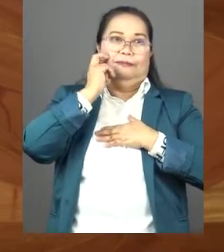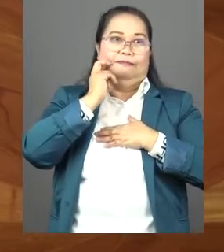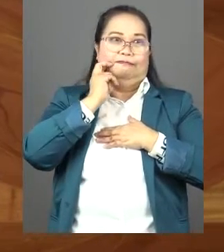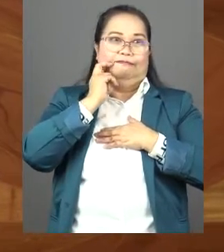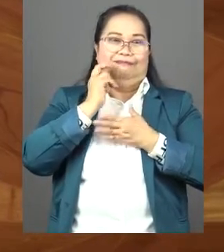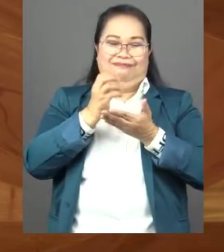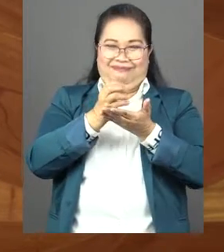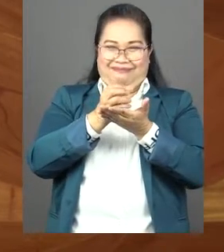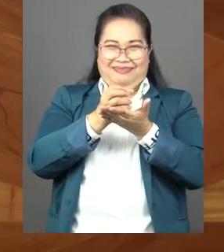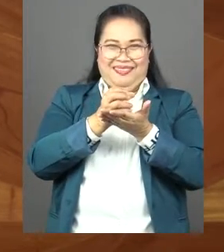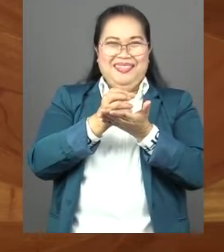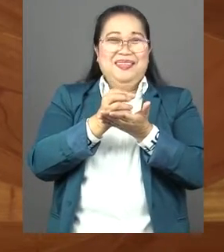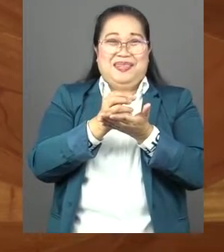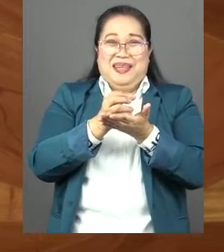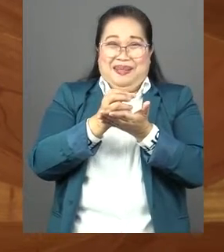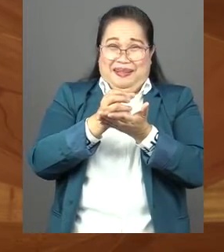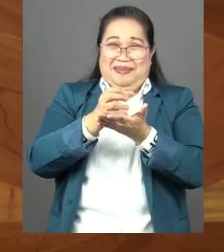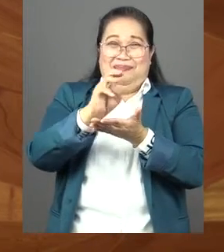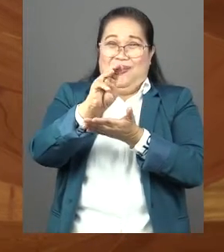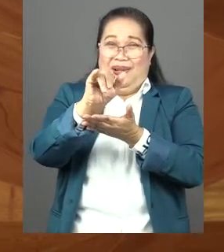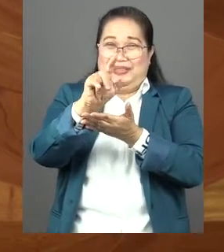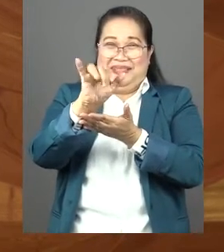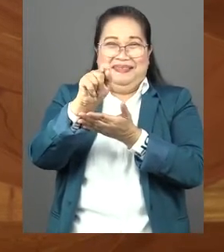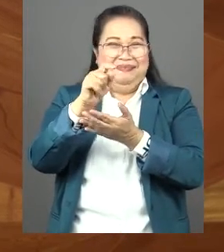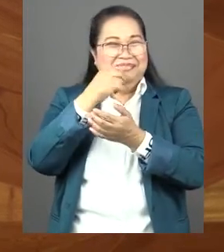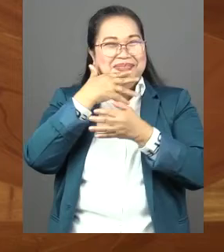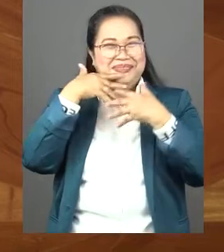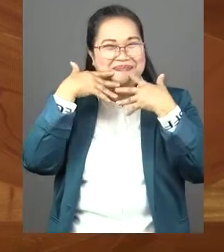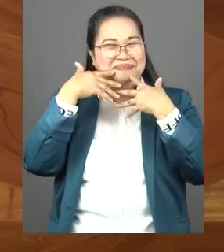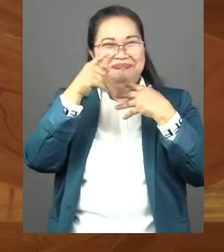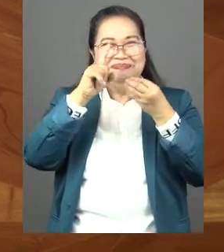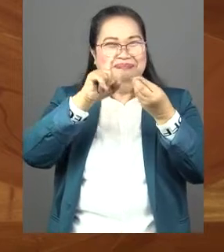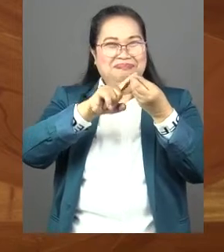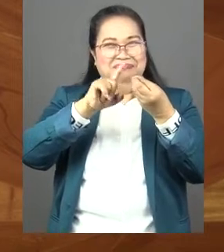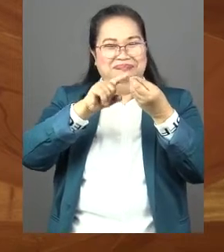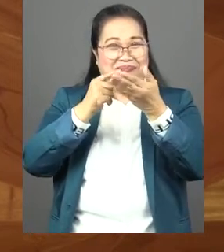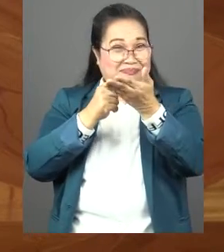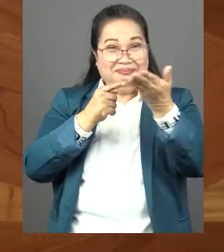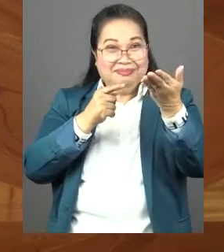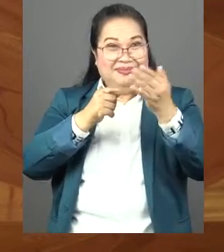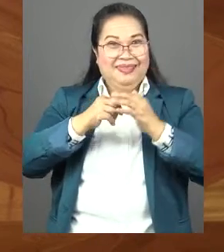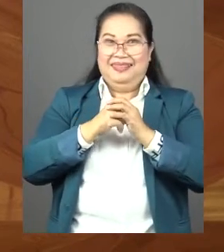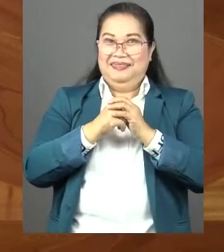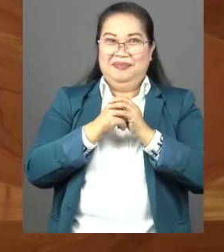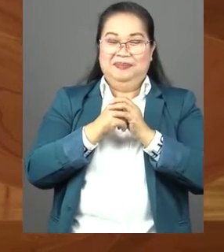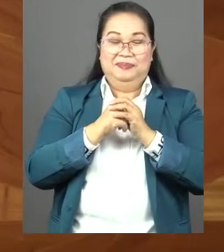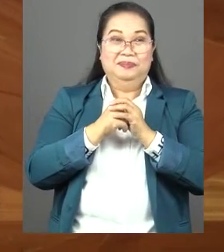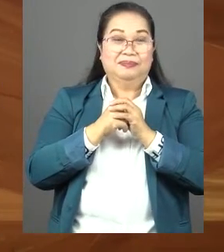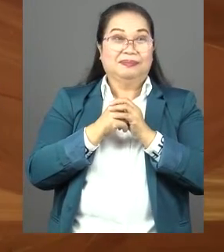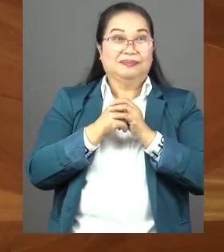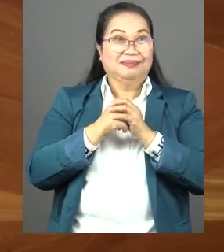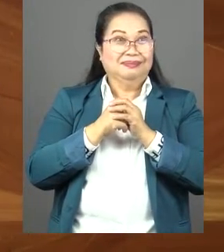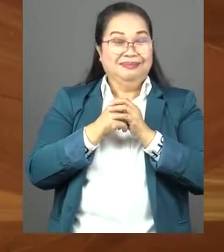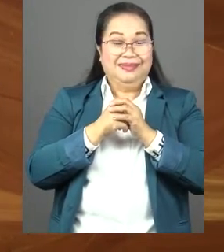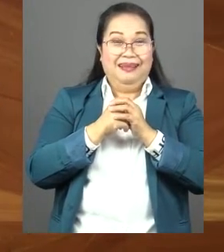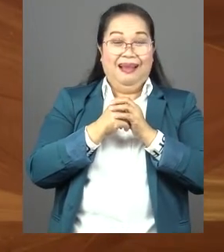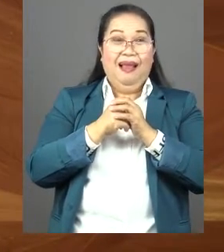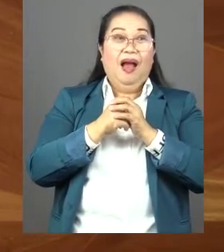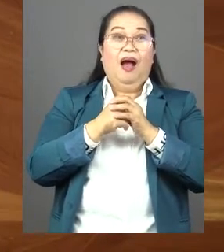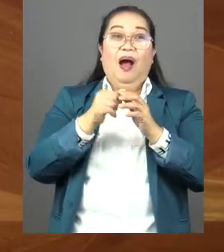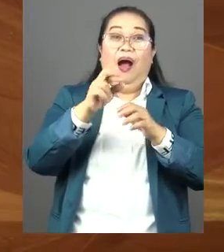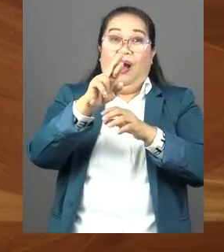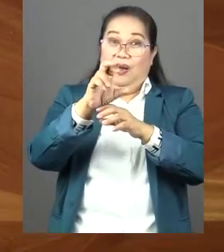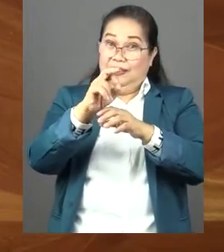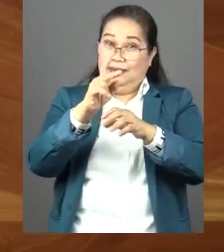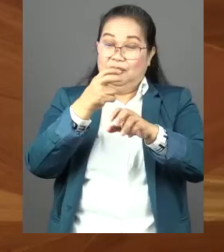You know, some of you are smiling, you know what I'm talking about. and then on the rocks, and